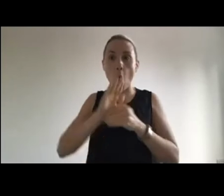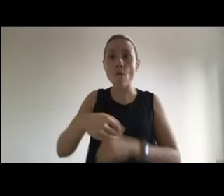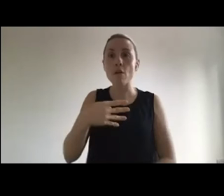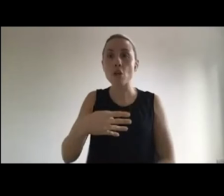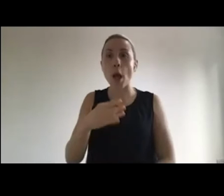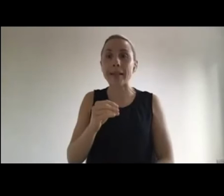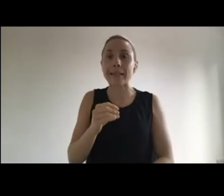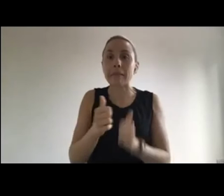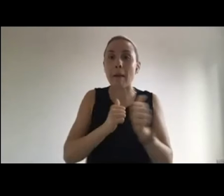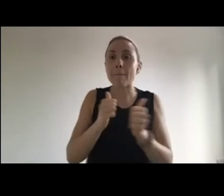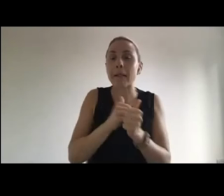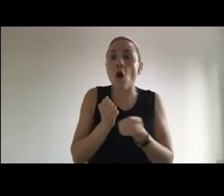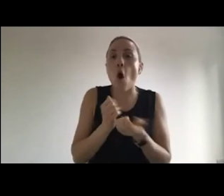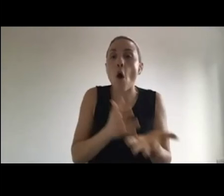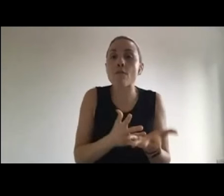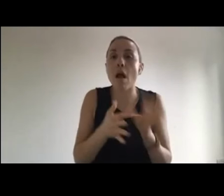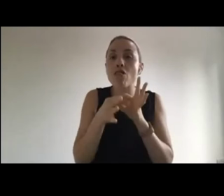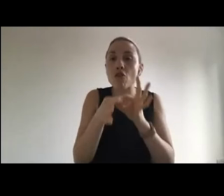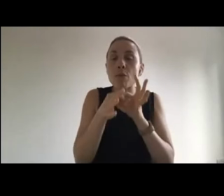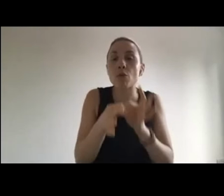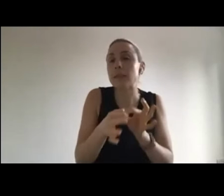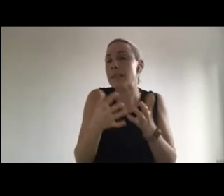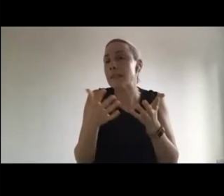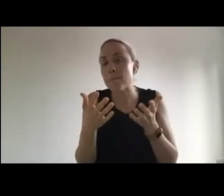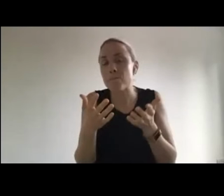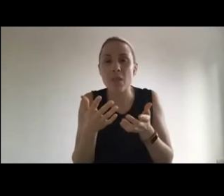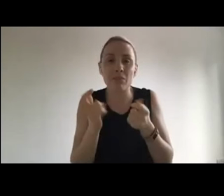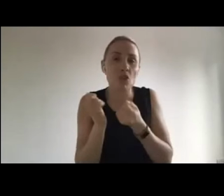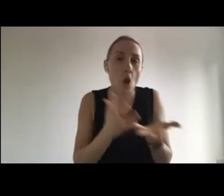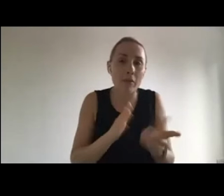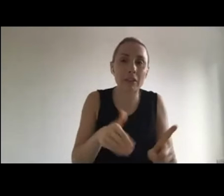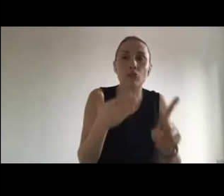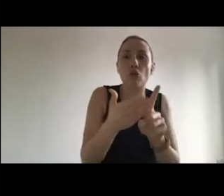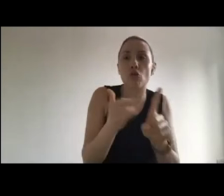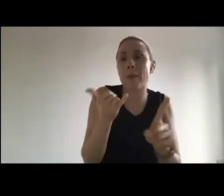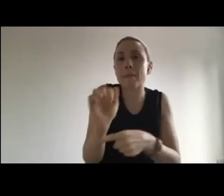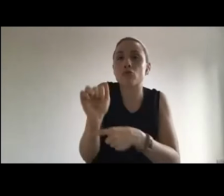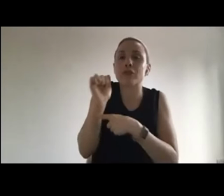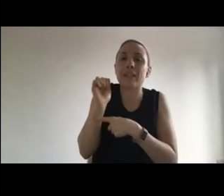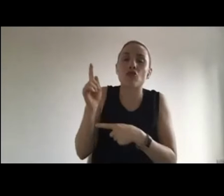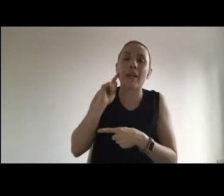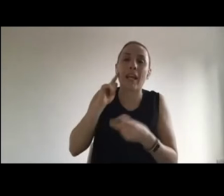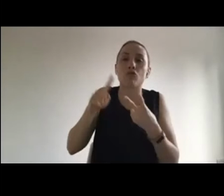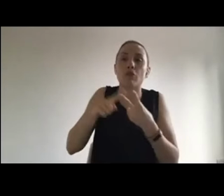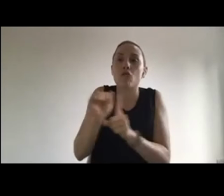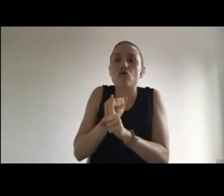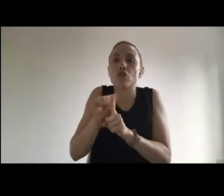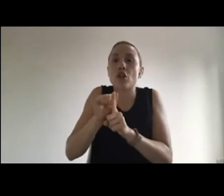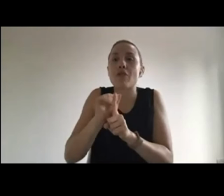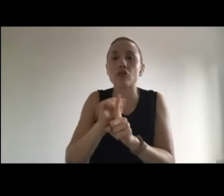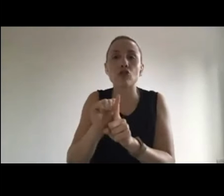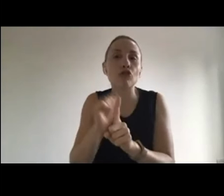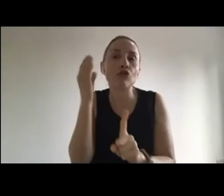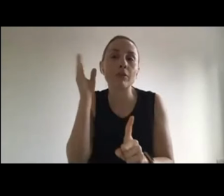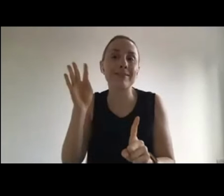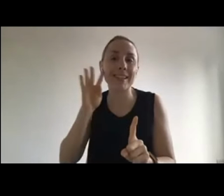approaches. Some focus on otoprotection, protecting hearing, regeneration of the hearing system, gene correction,